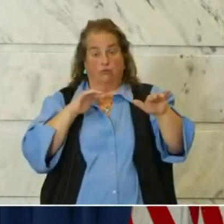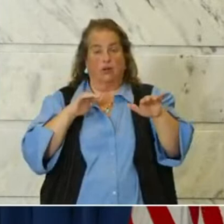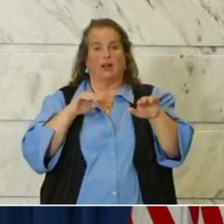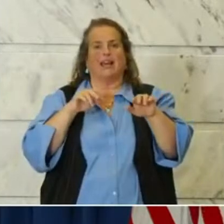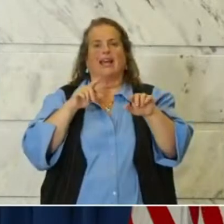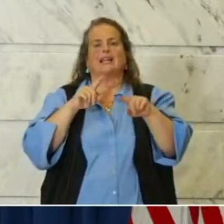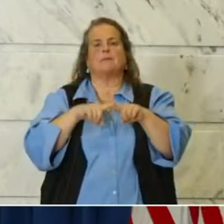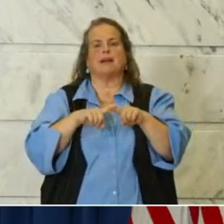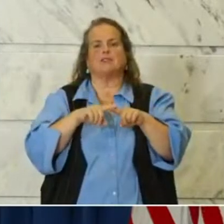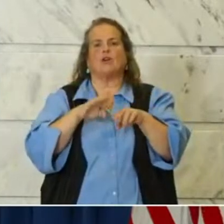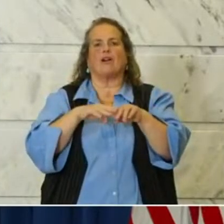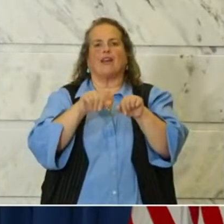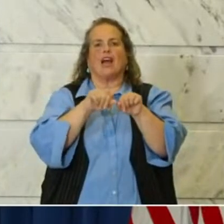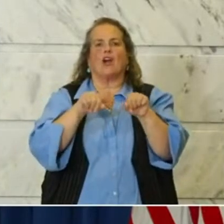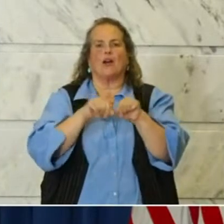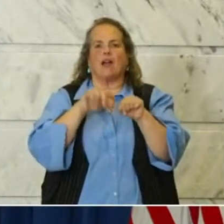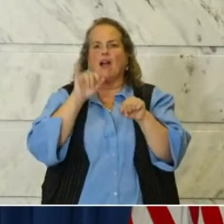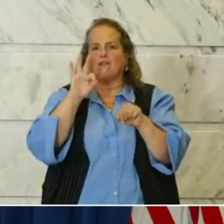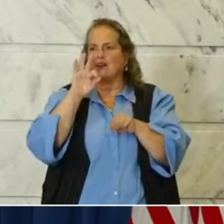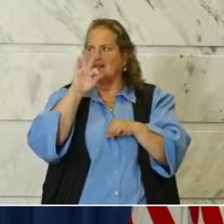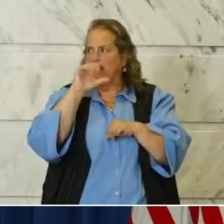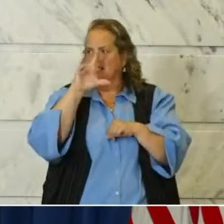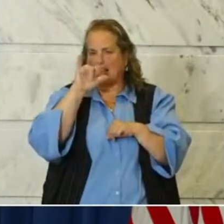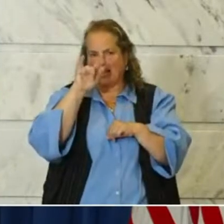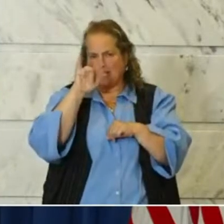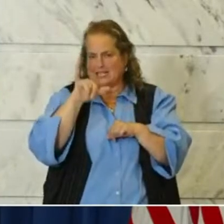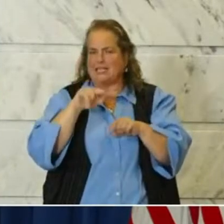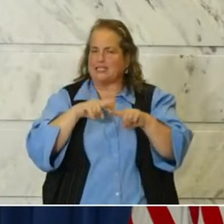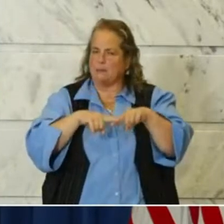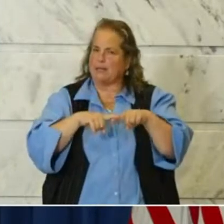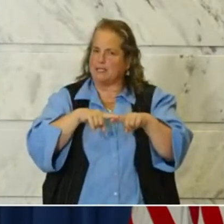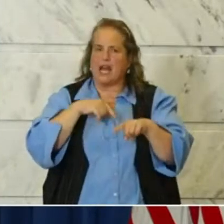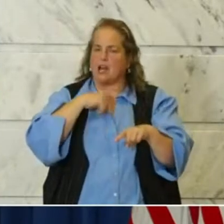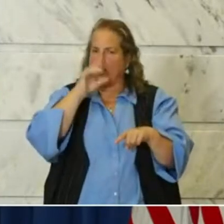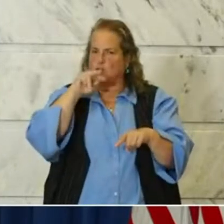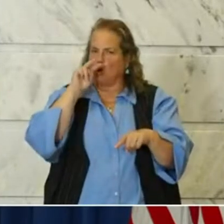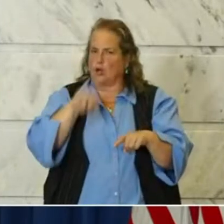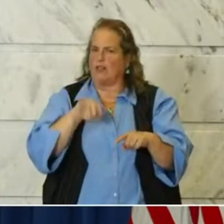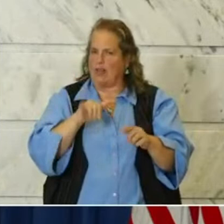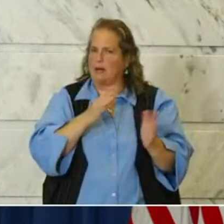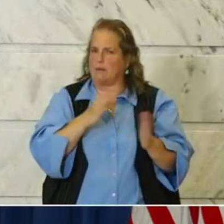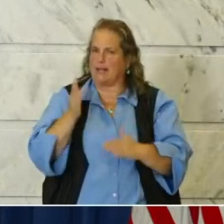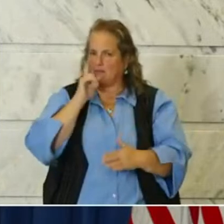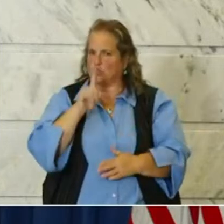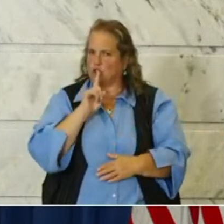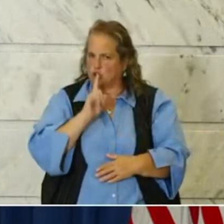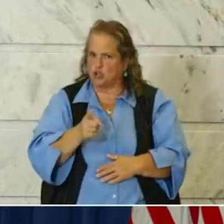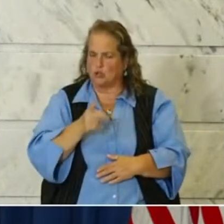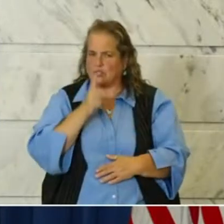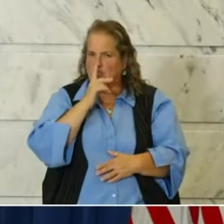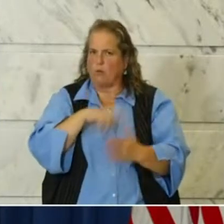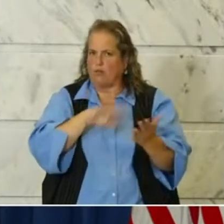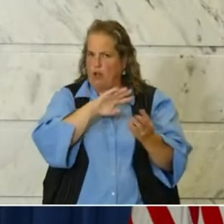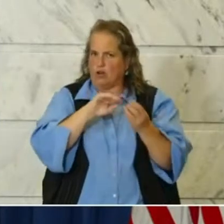facility. Debbie, finish this up. You talk about the need for federal